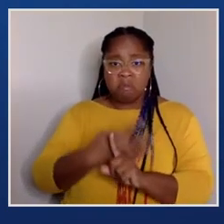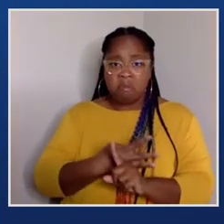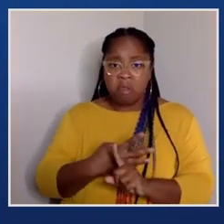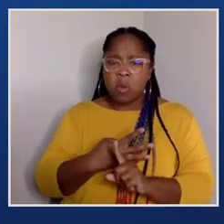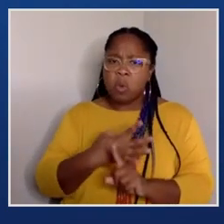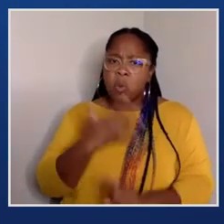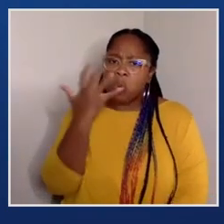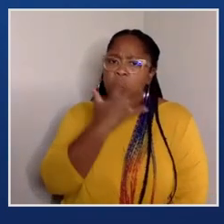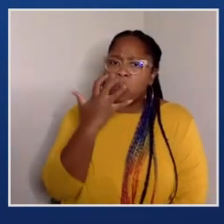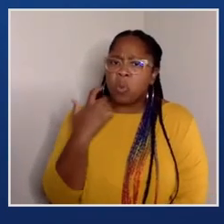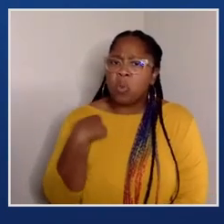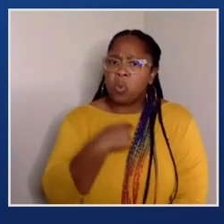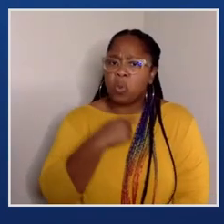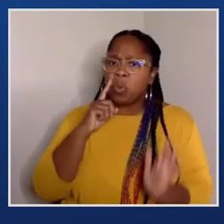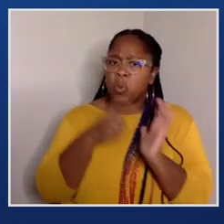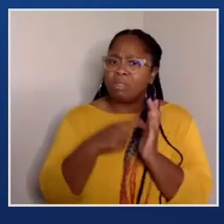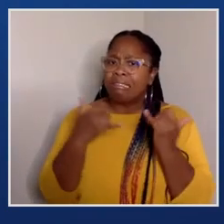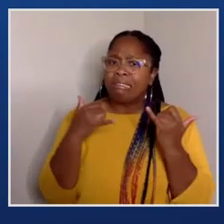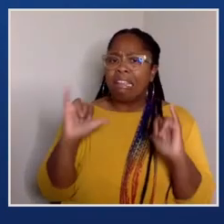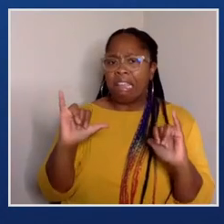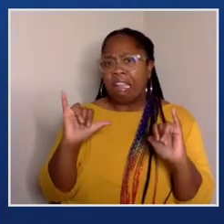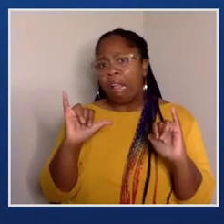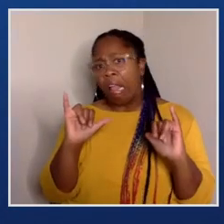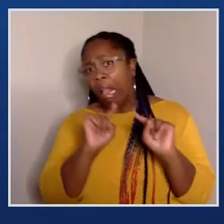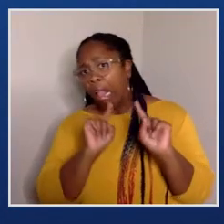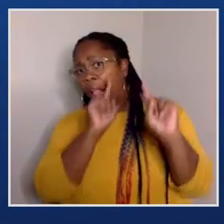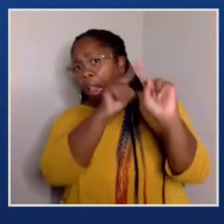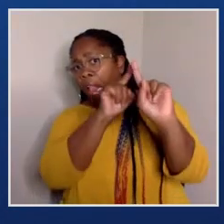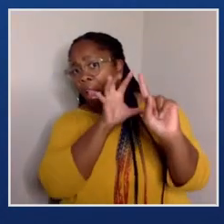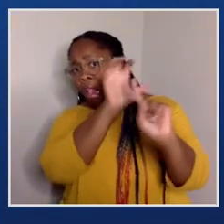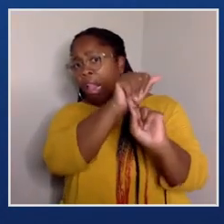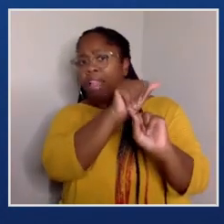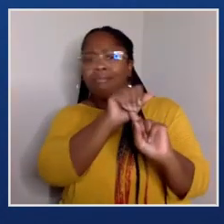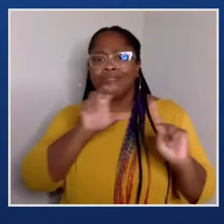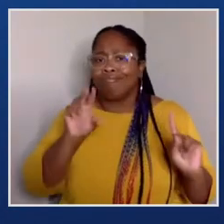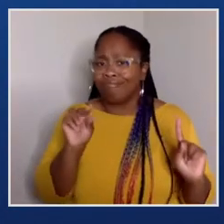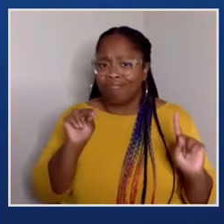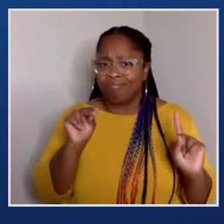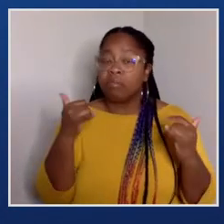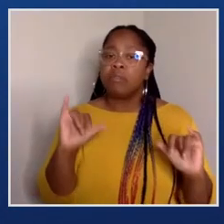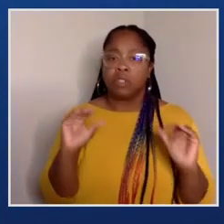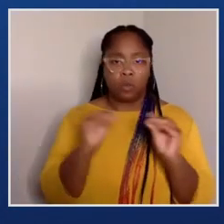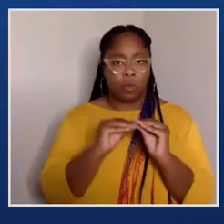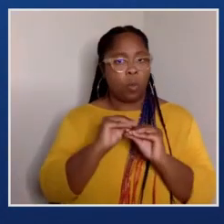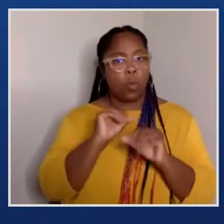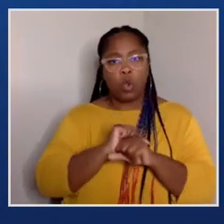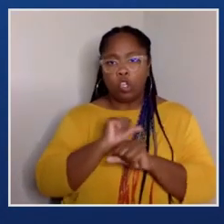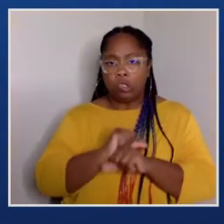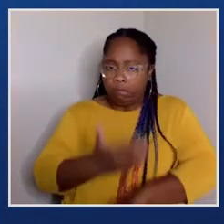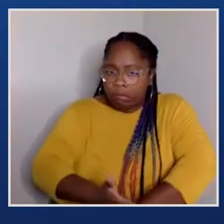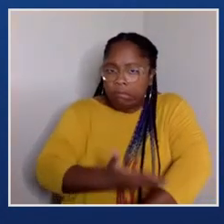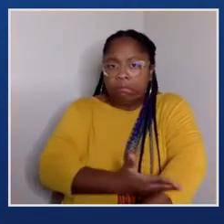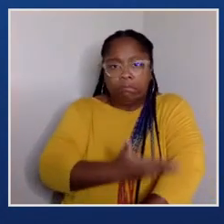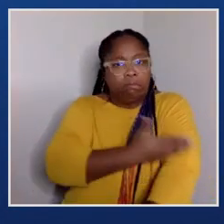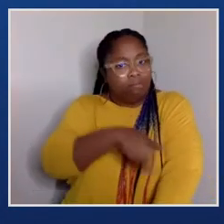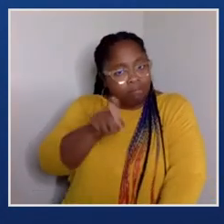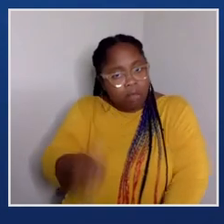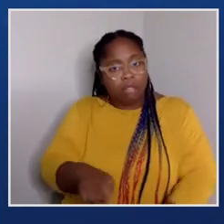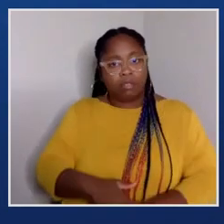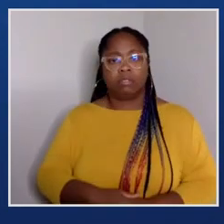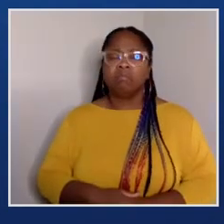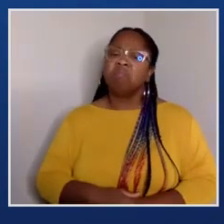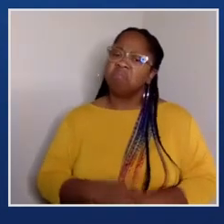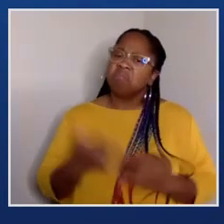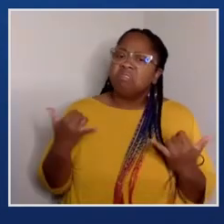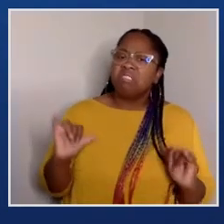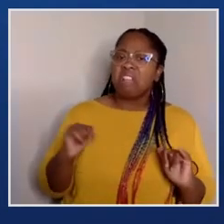still a long way to go and so much more work to be done. However, I am confident